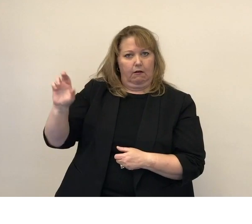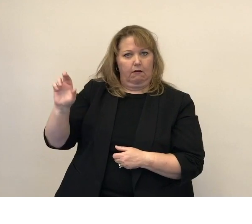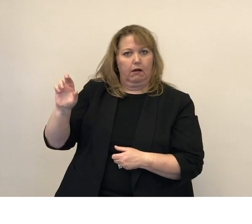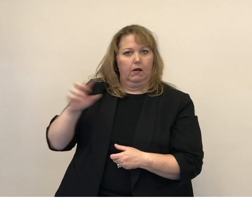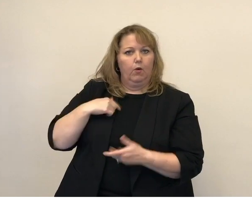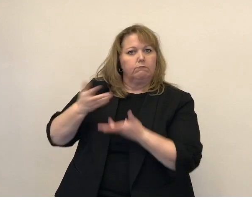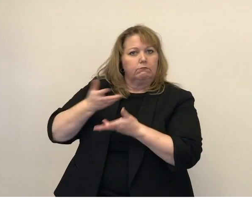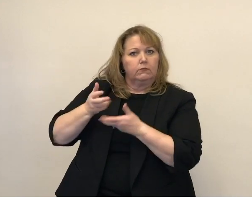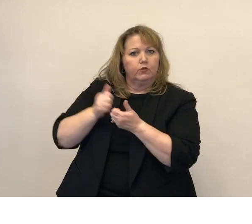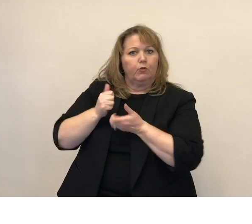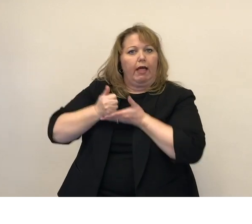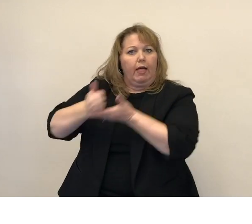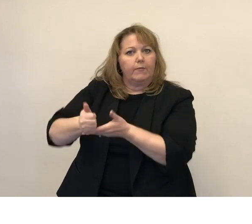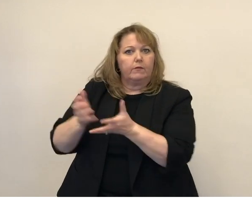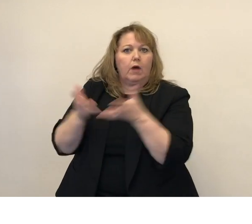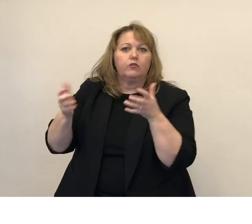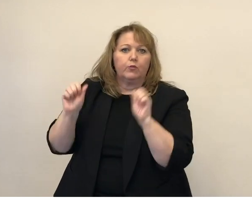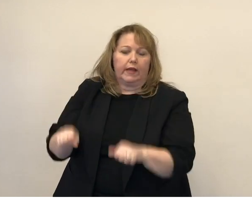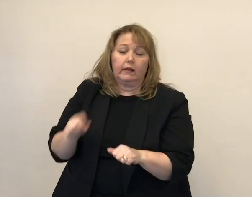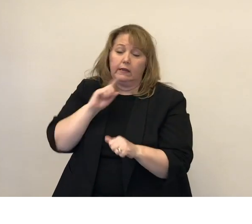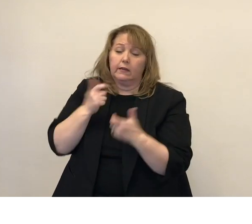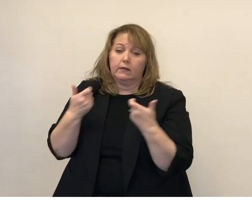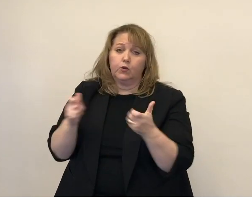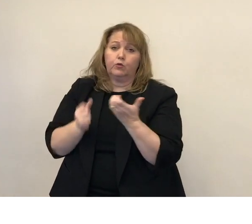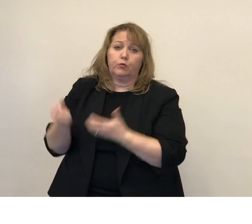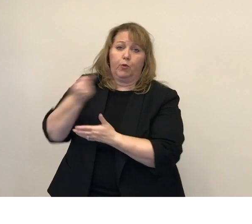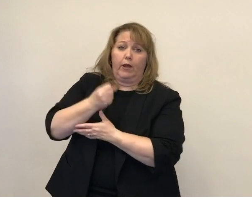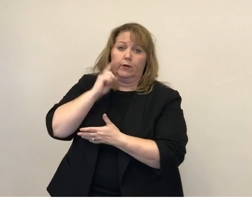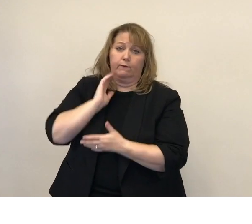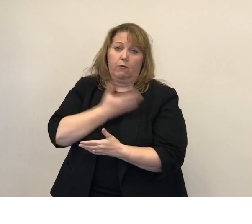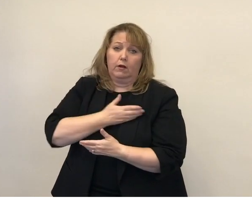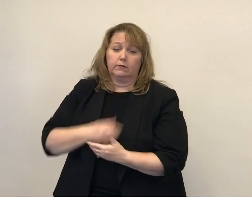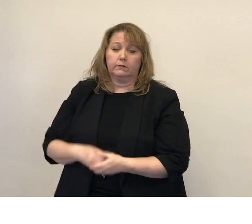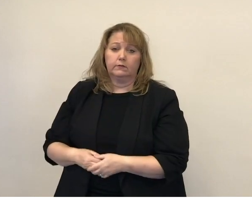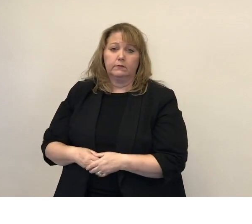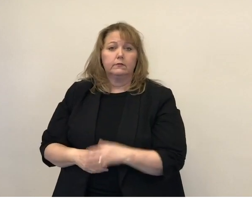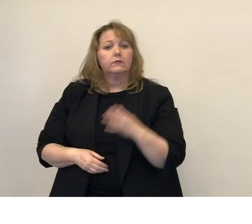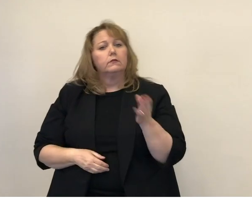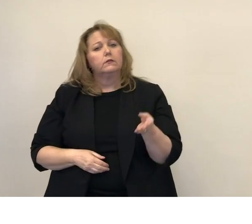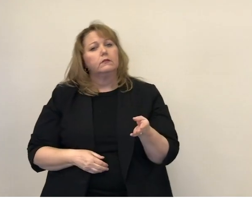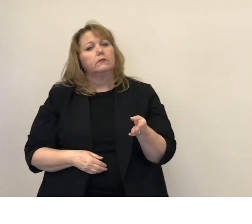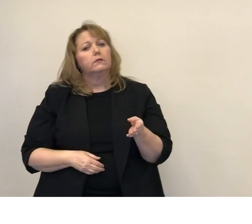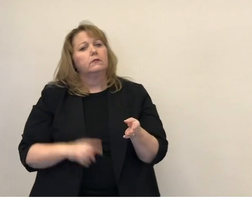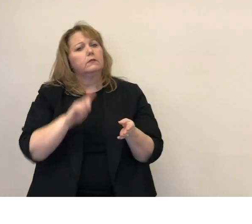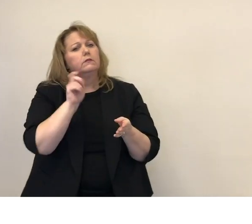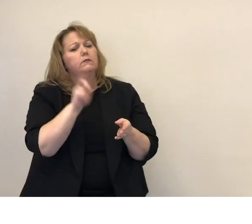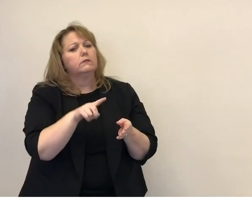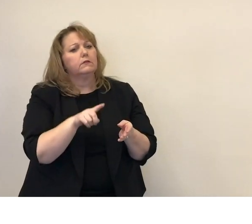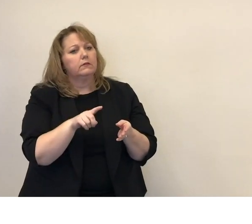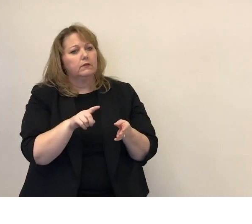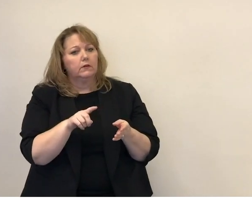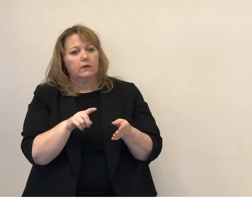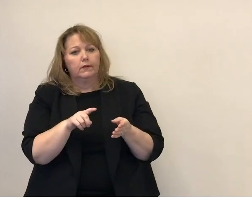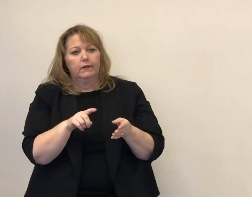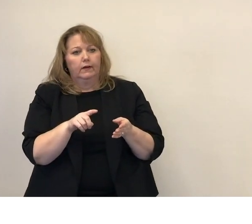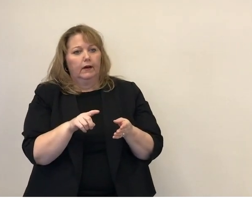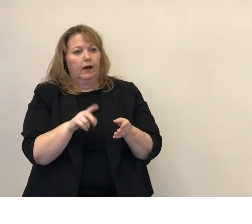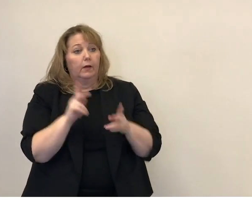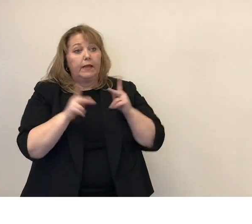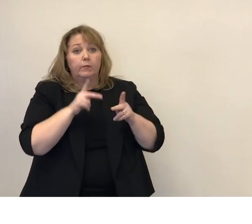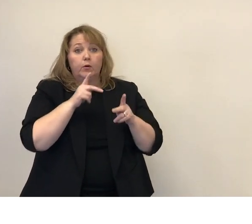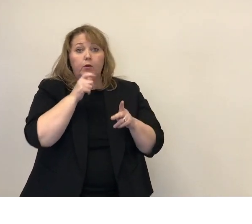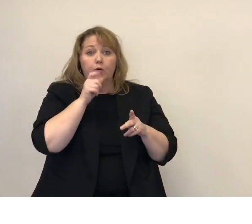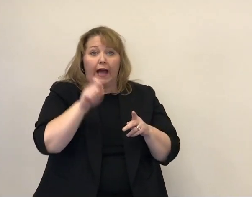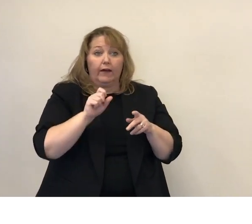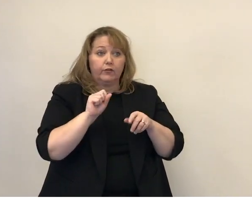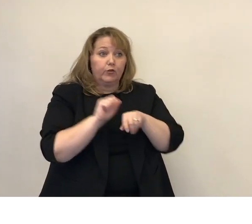and we'll continue to do that. It's a big priority for me. Do you have any solution for people that are forced to find a fax machine to get their documentation